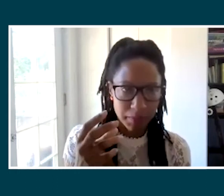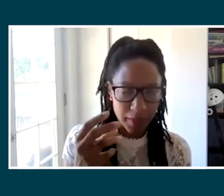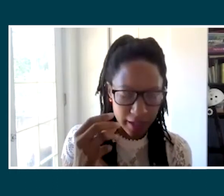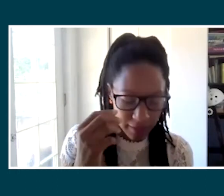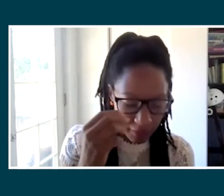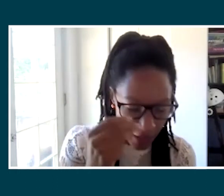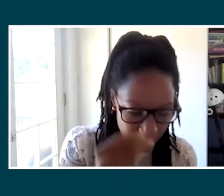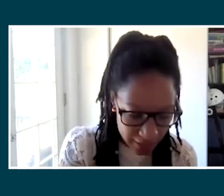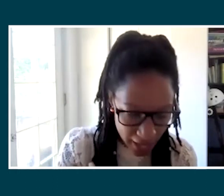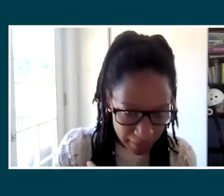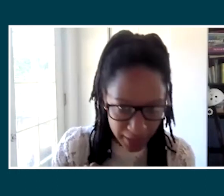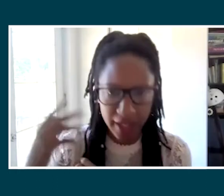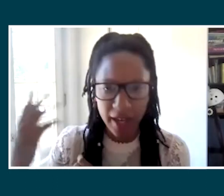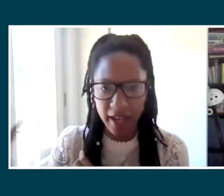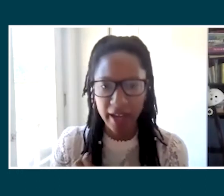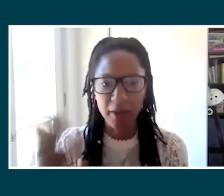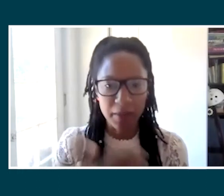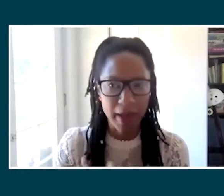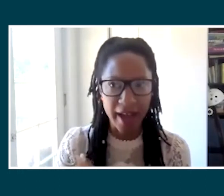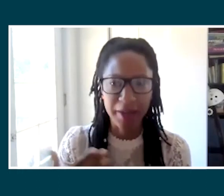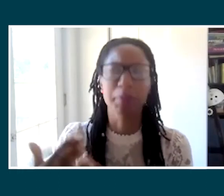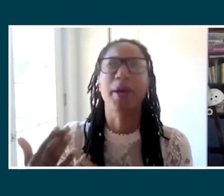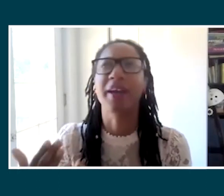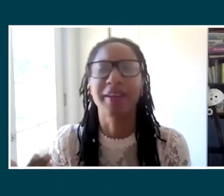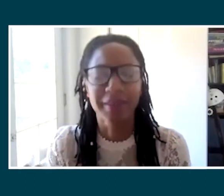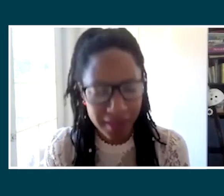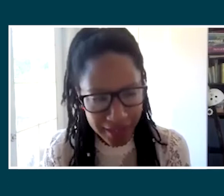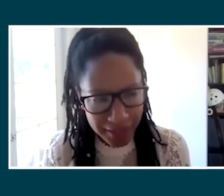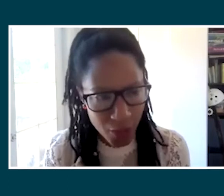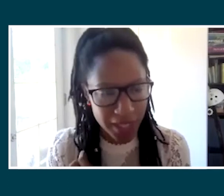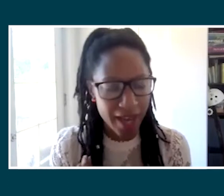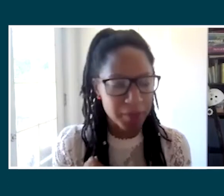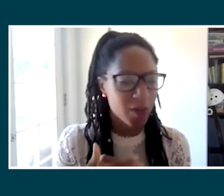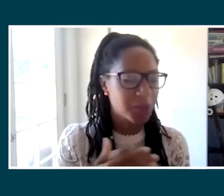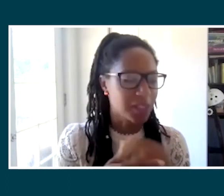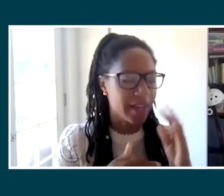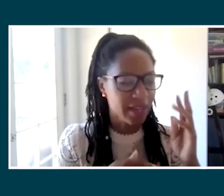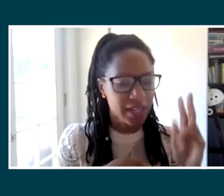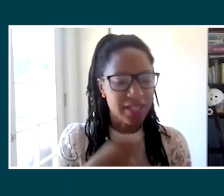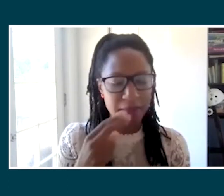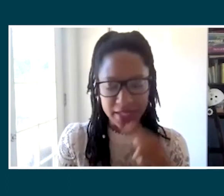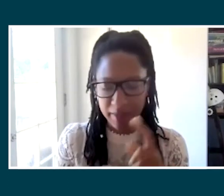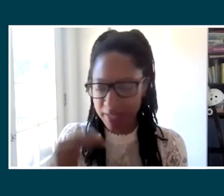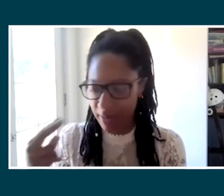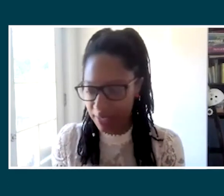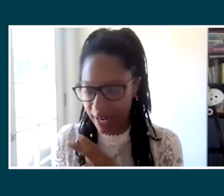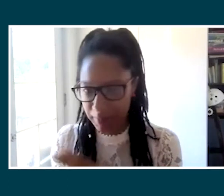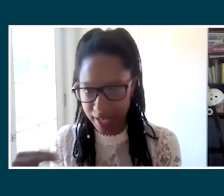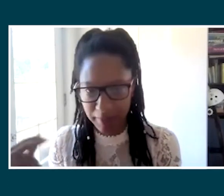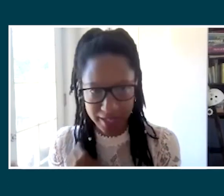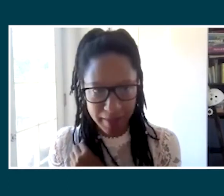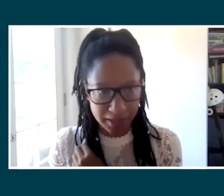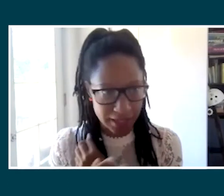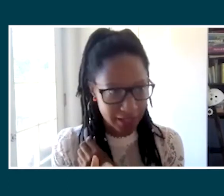try to like find the diamond and then I echo it back. This whole time you all were like, diamond, diamond, diamond,